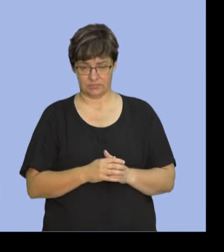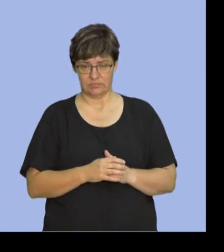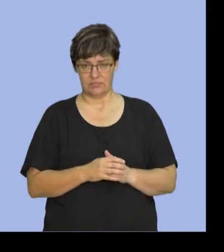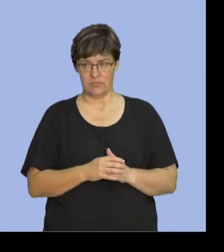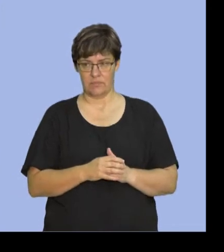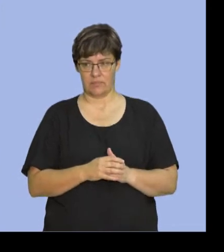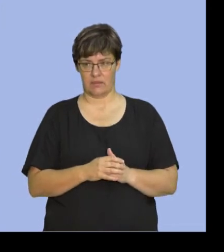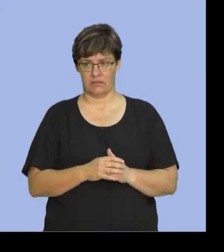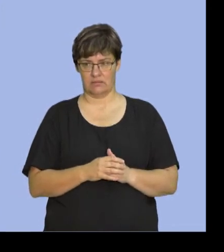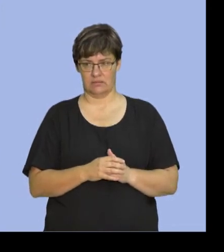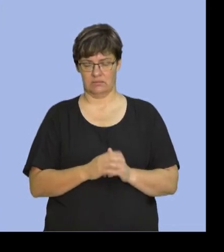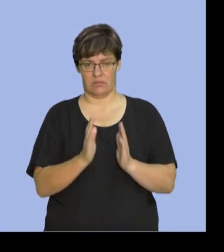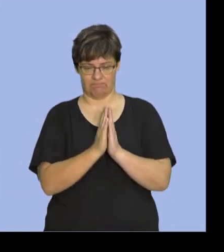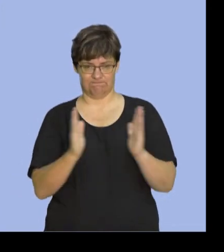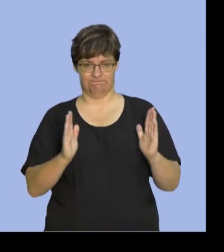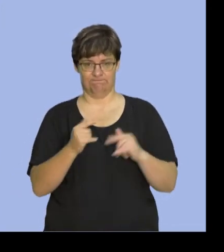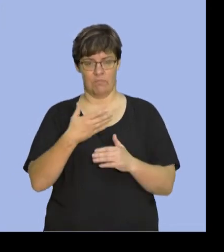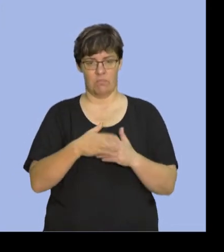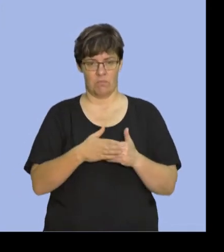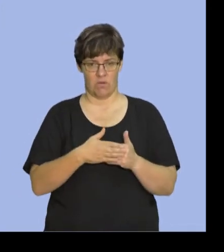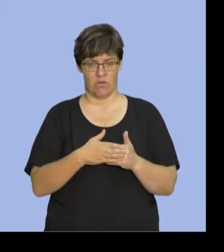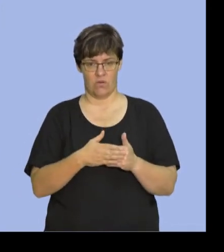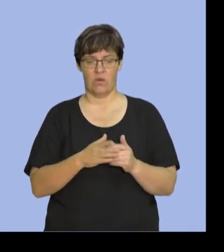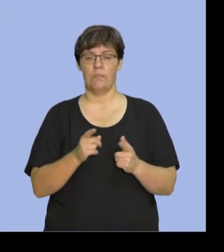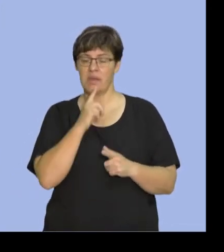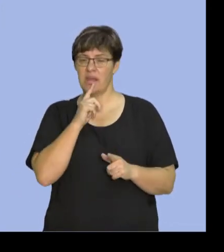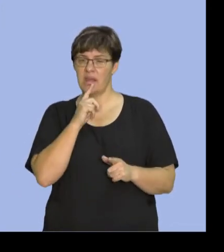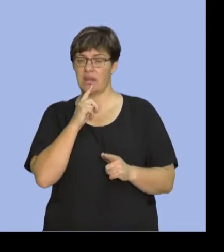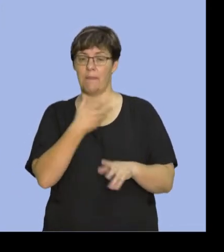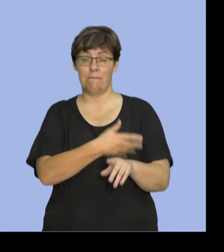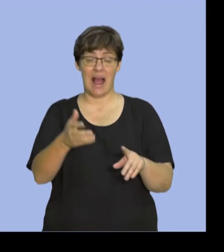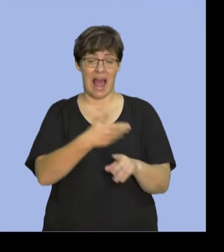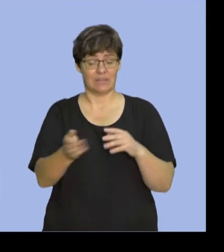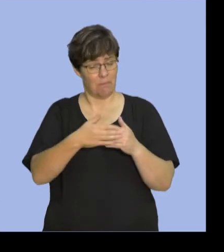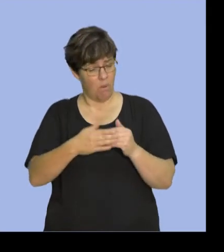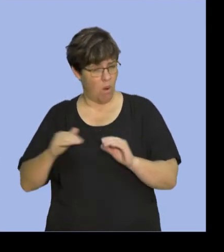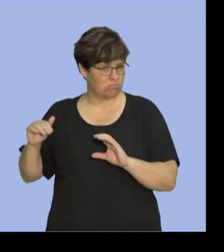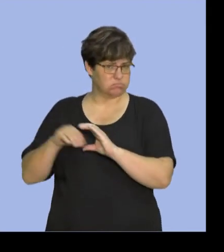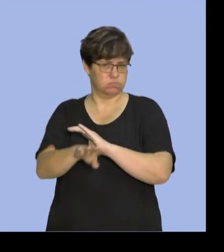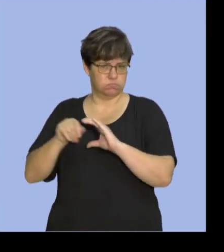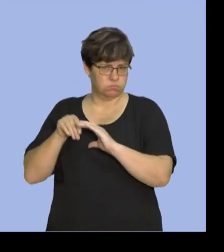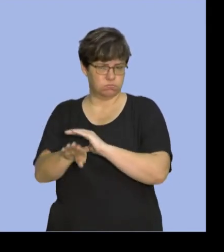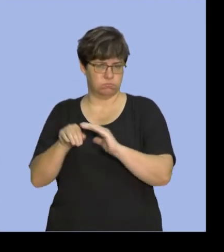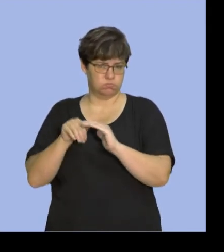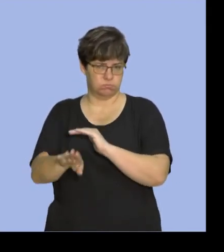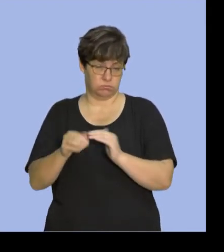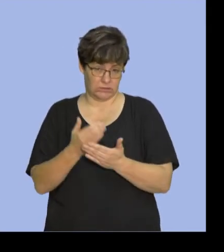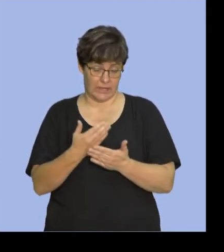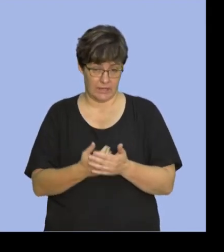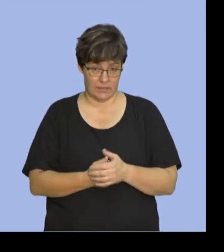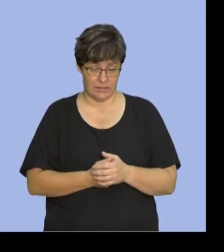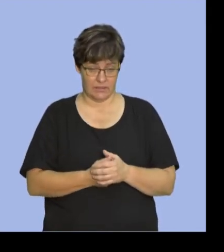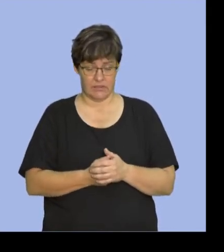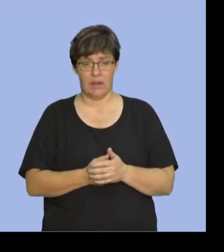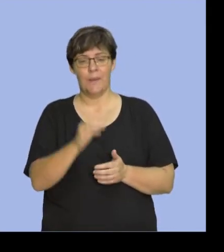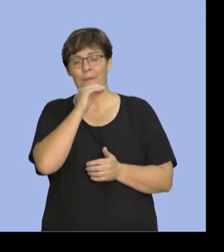or much more wider. And this means that there is large amounts of blood that can travel through this, which in turn